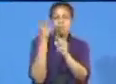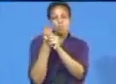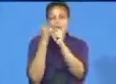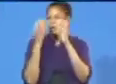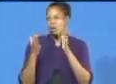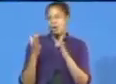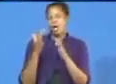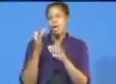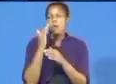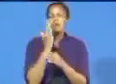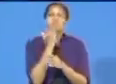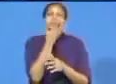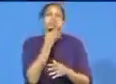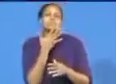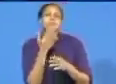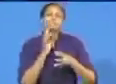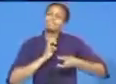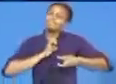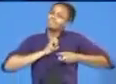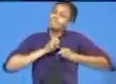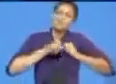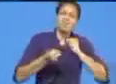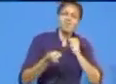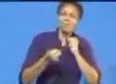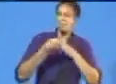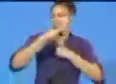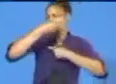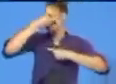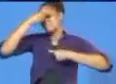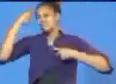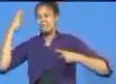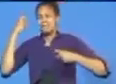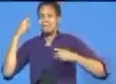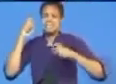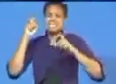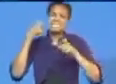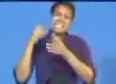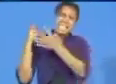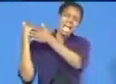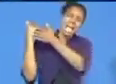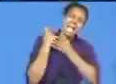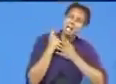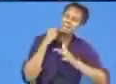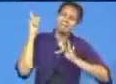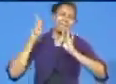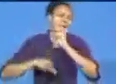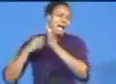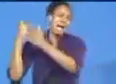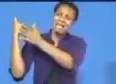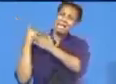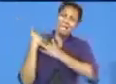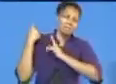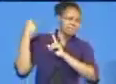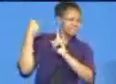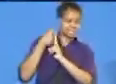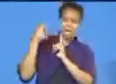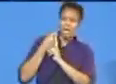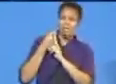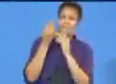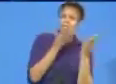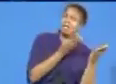When I'm messed up and broken and need restoration, when I can't help myself,